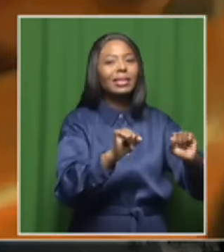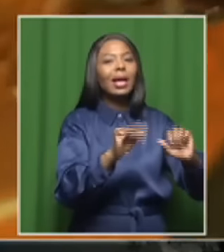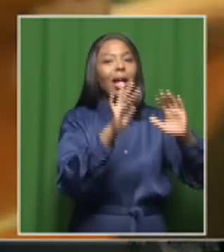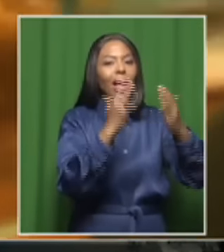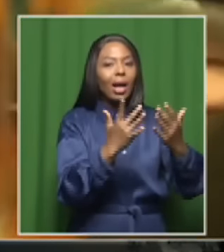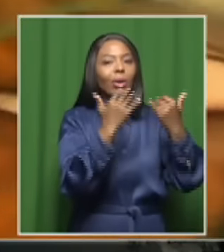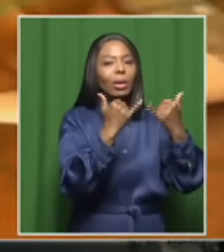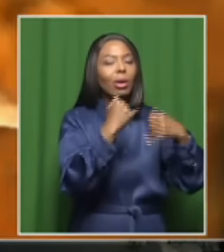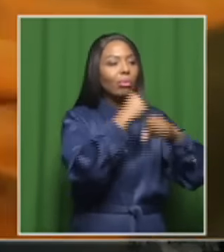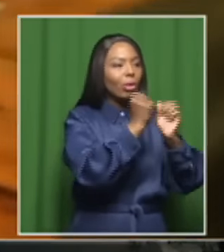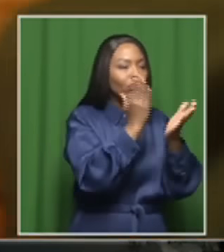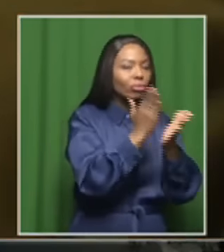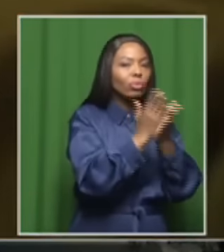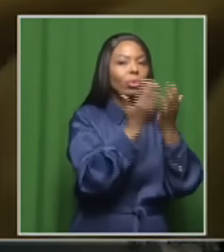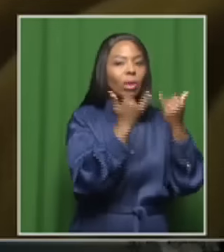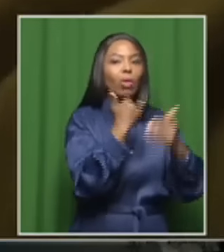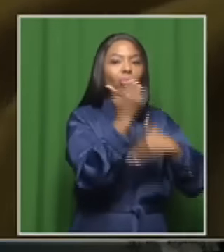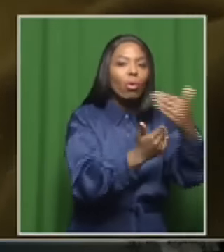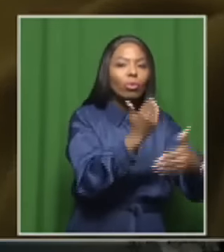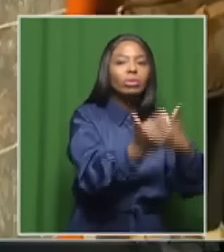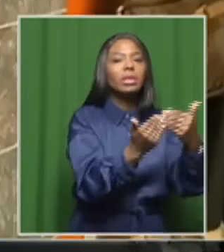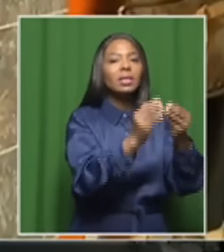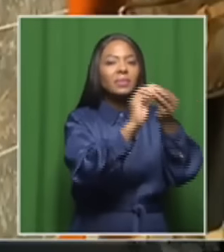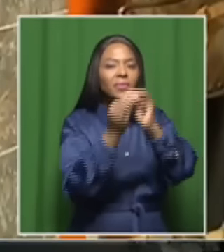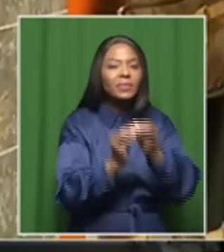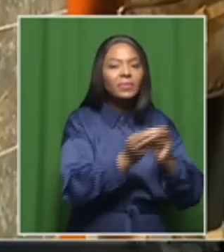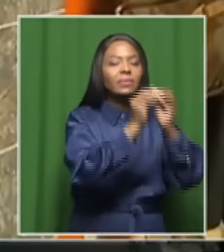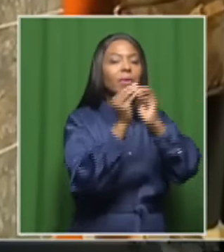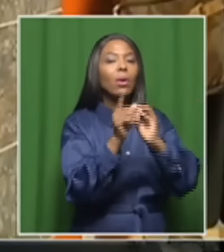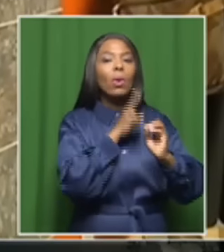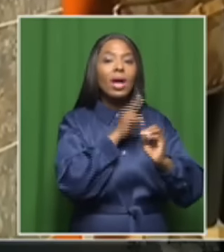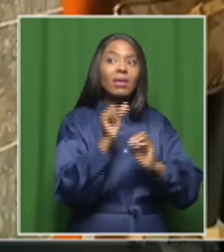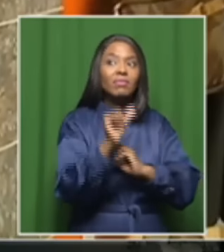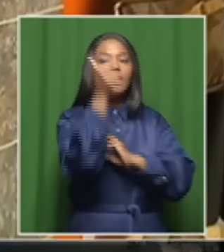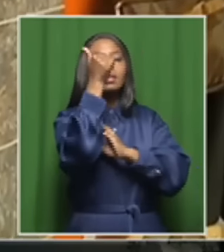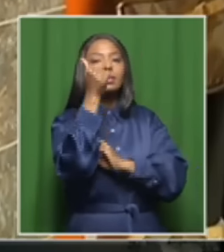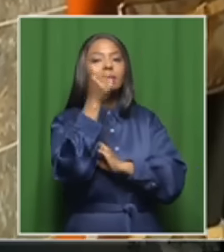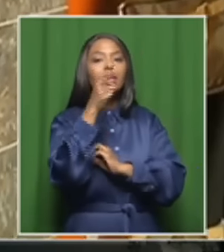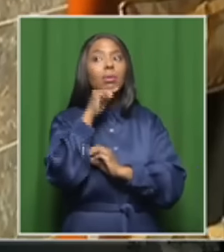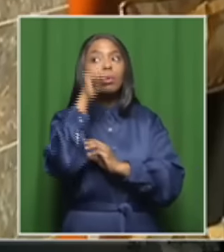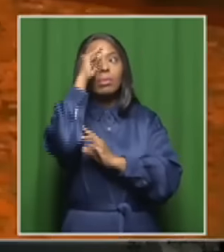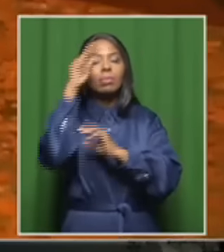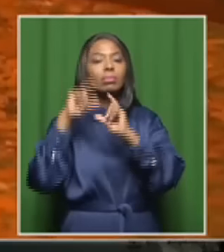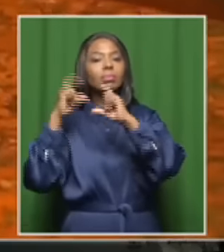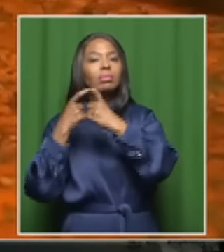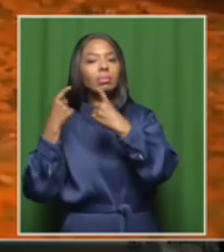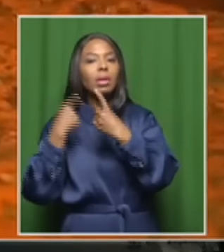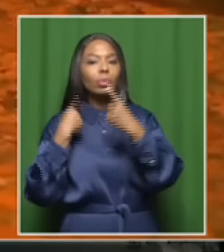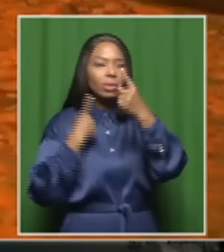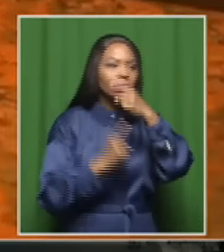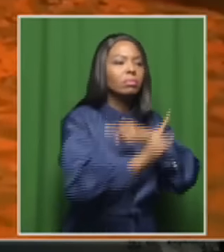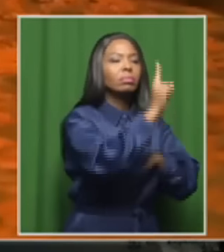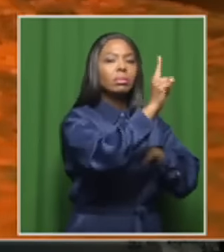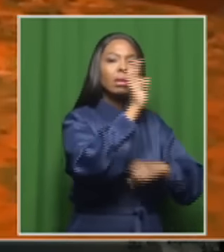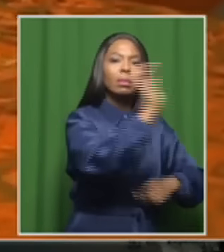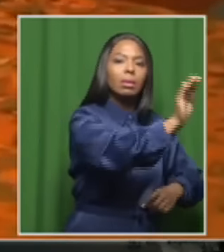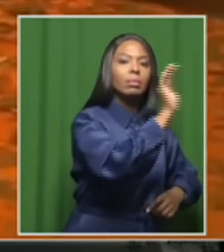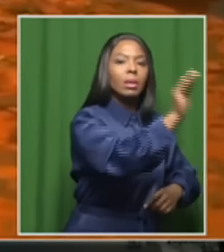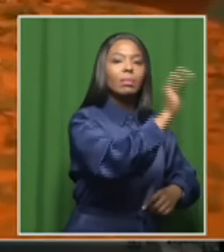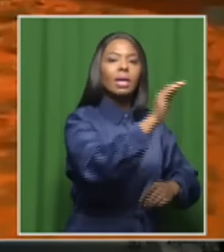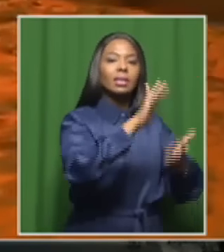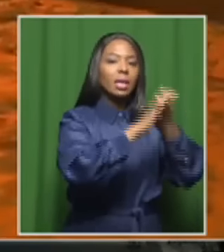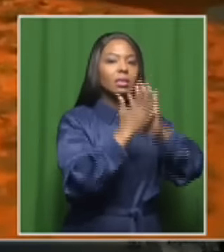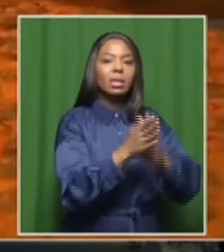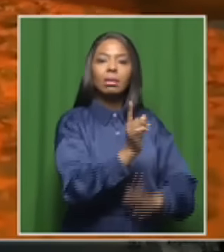feasibility of this whole process, because we are the first ones who have also gone to SASSA and say this